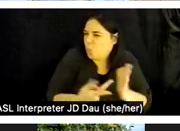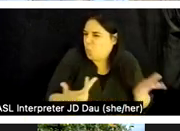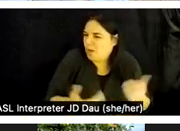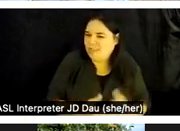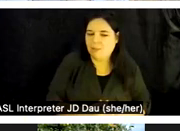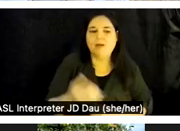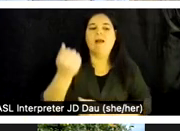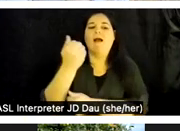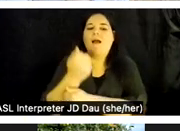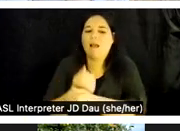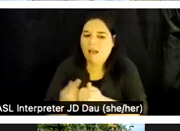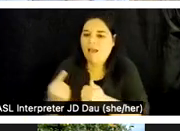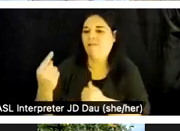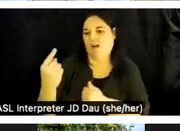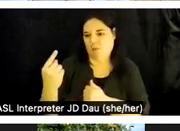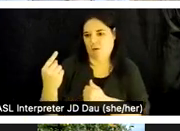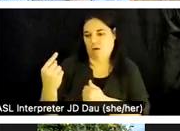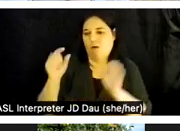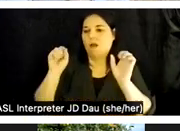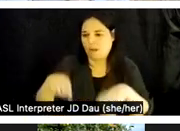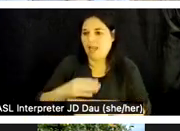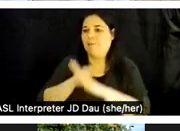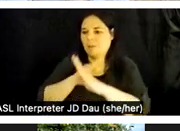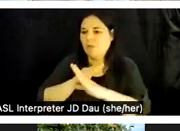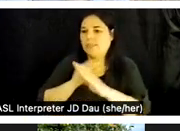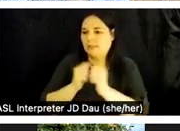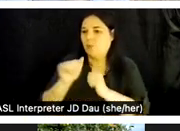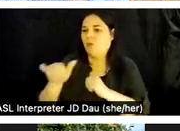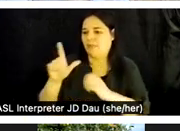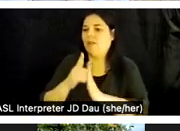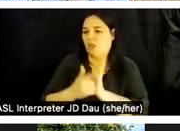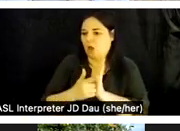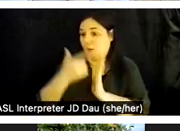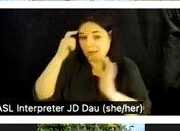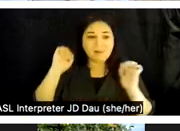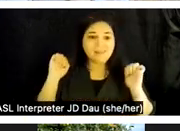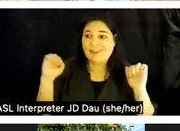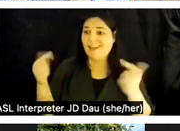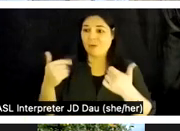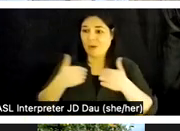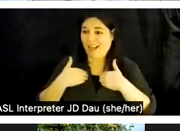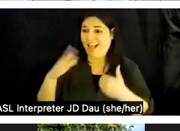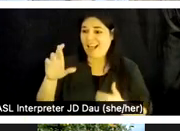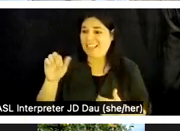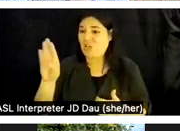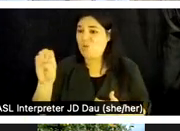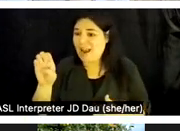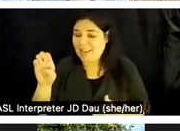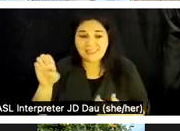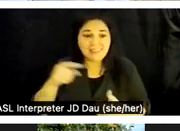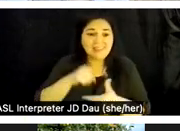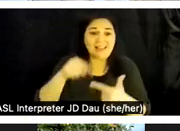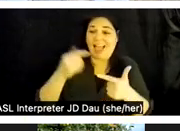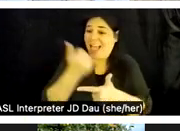is covered by the Fair Housing Act, because everyone, for example, has a race. Everyone, for example,